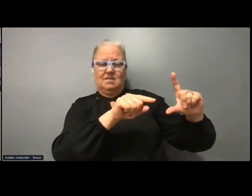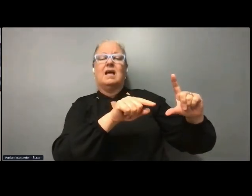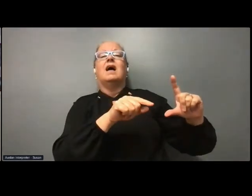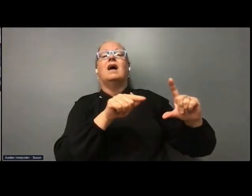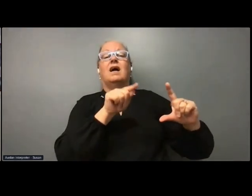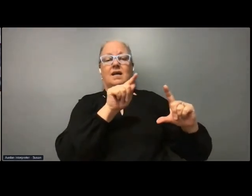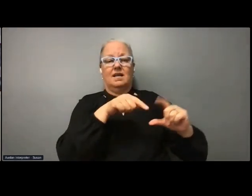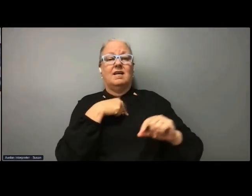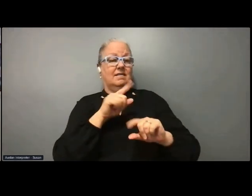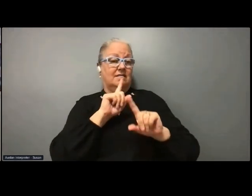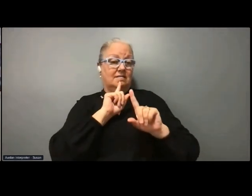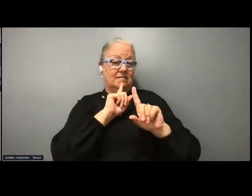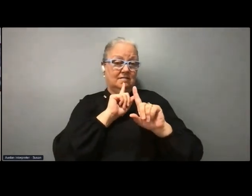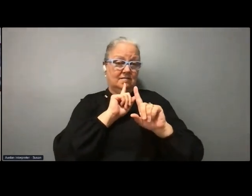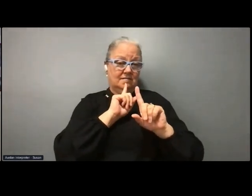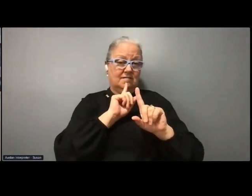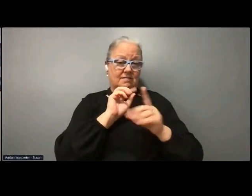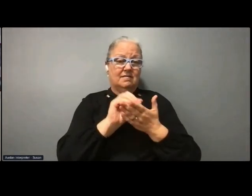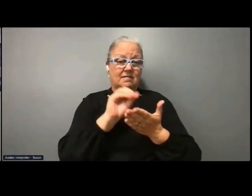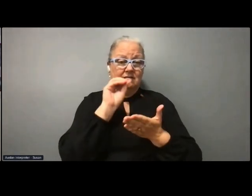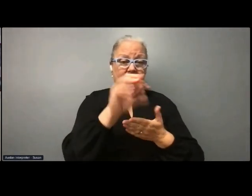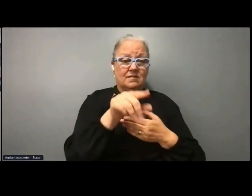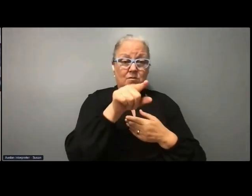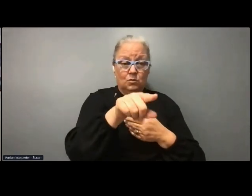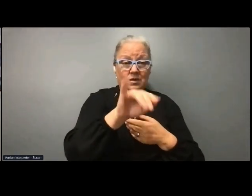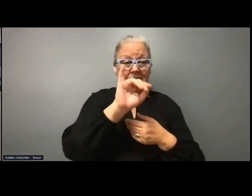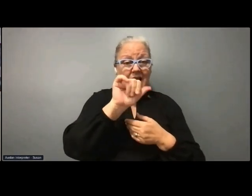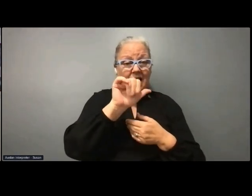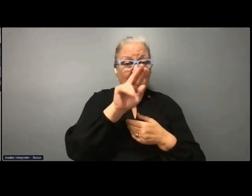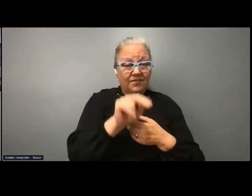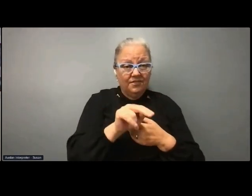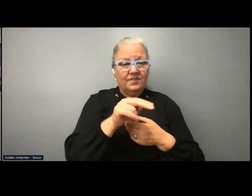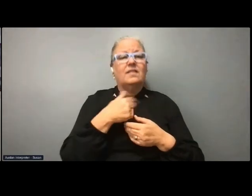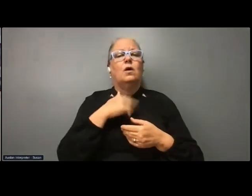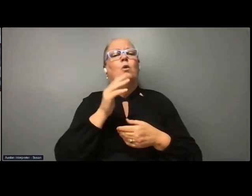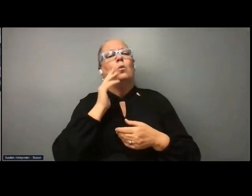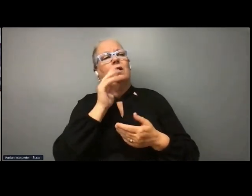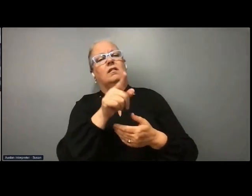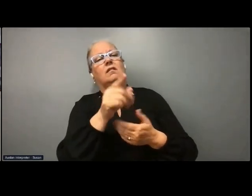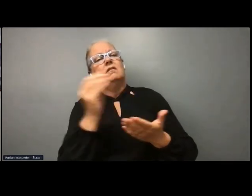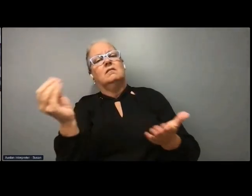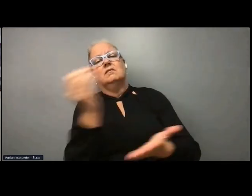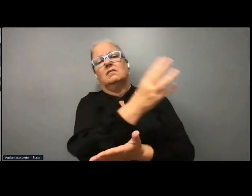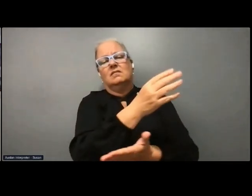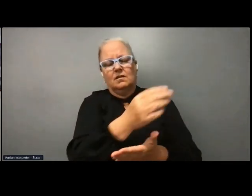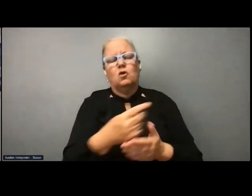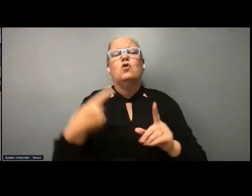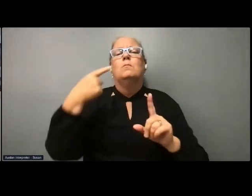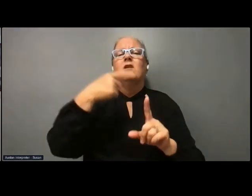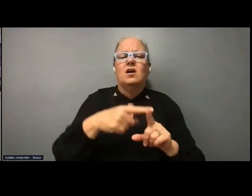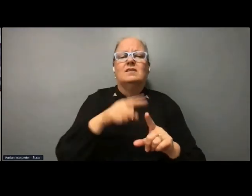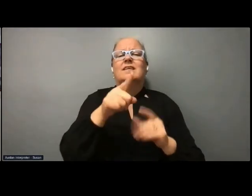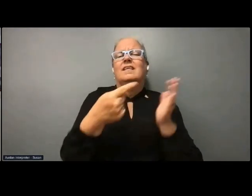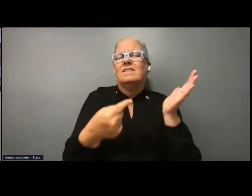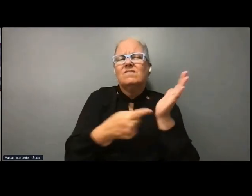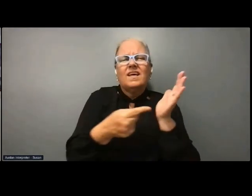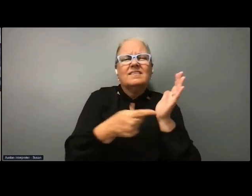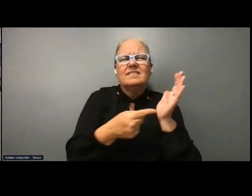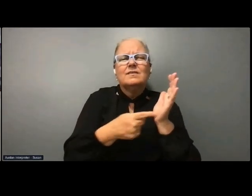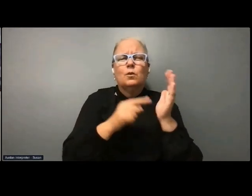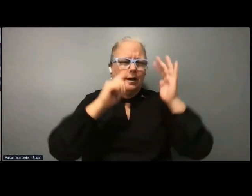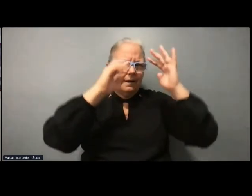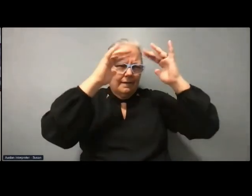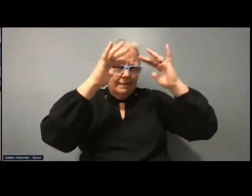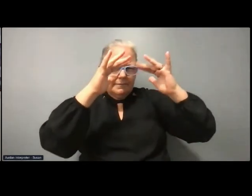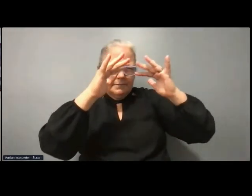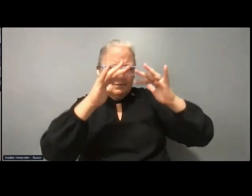so you can reach out to participants. As well as I promised, I will send the technical aspects of the of this